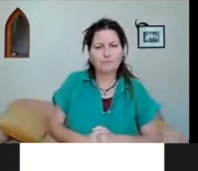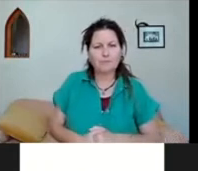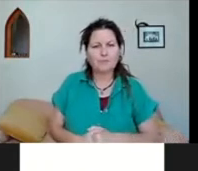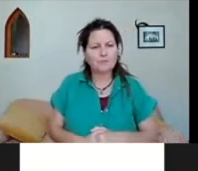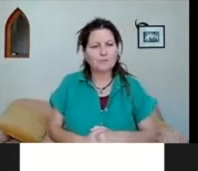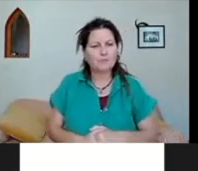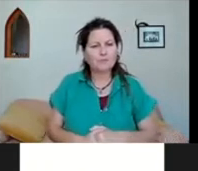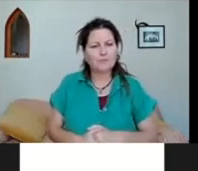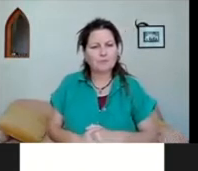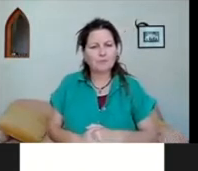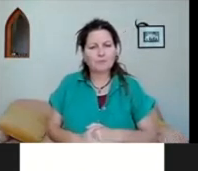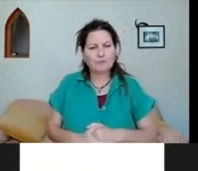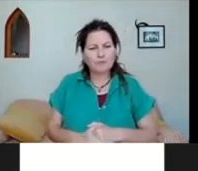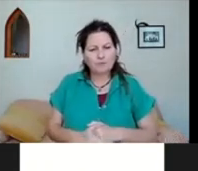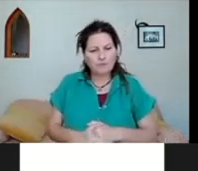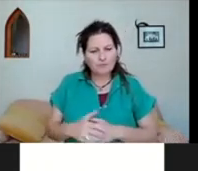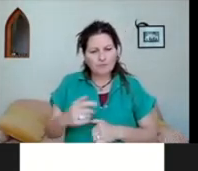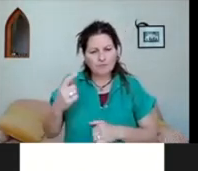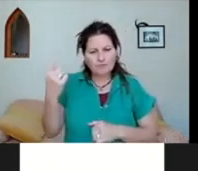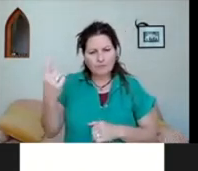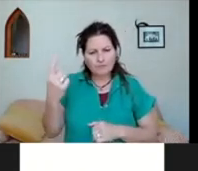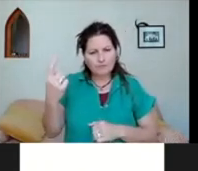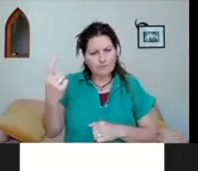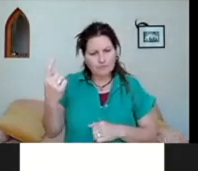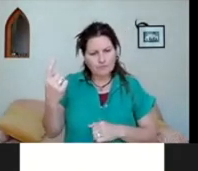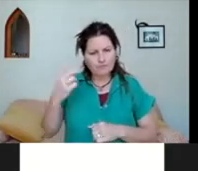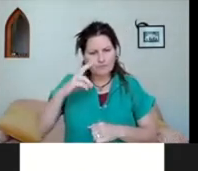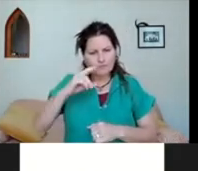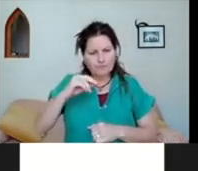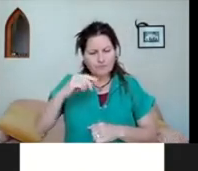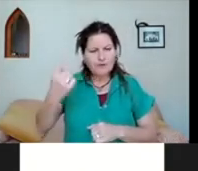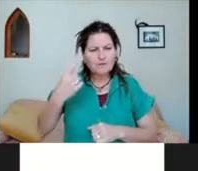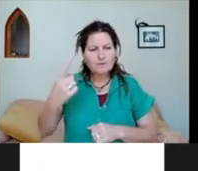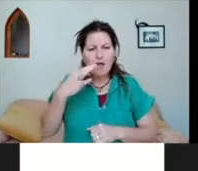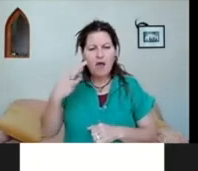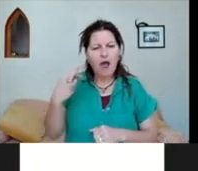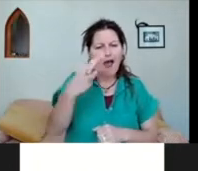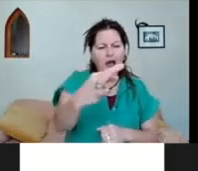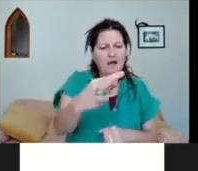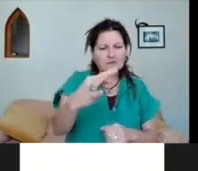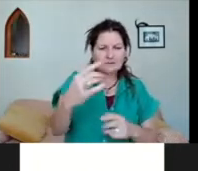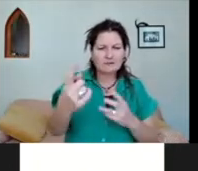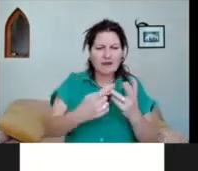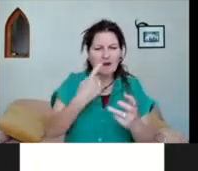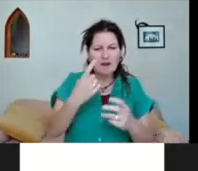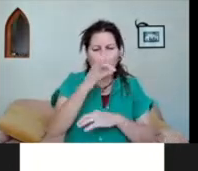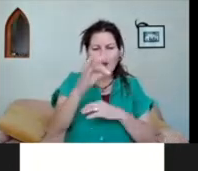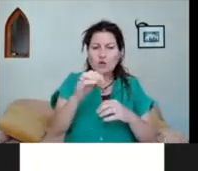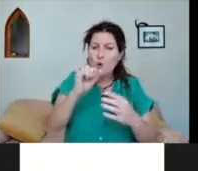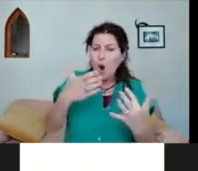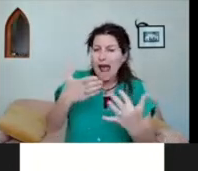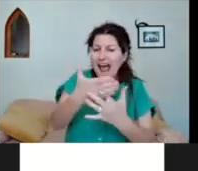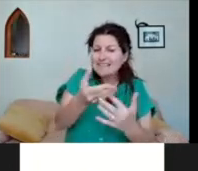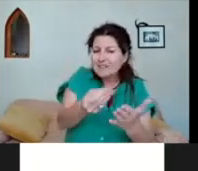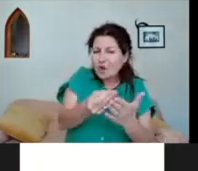course. Yeah, I wanted to understand, so with the access costs, does that come out of the budget you already have?